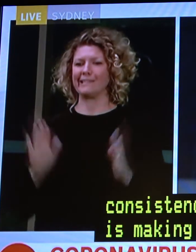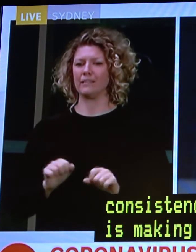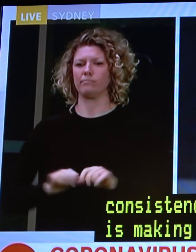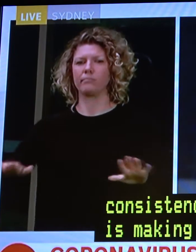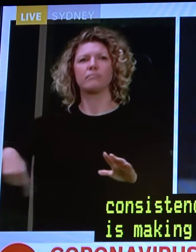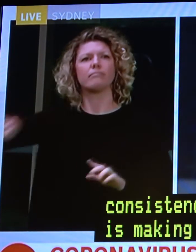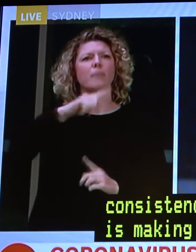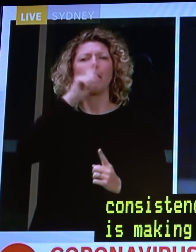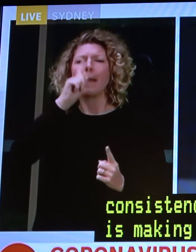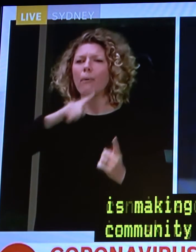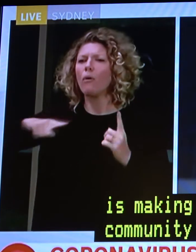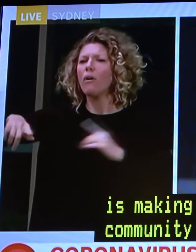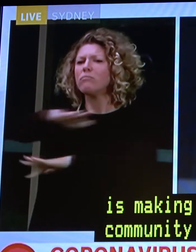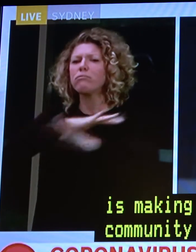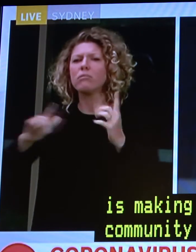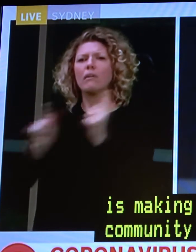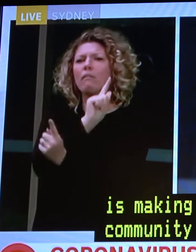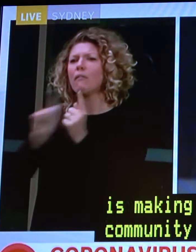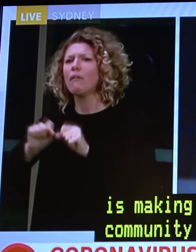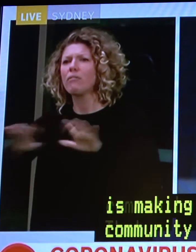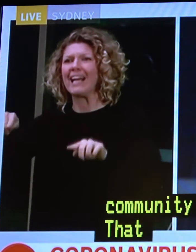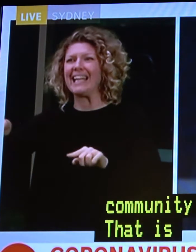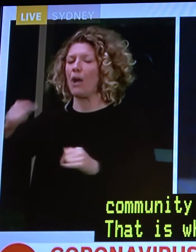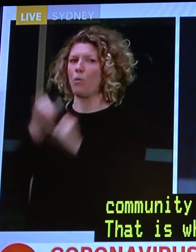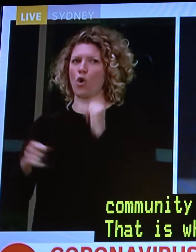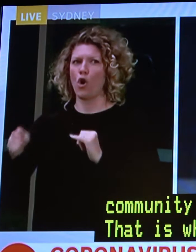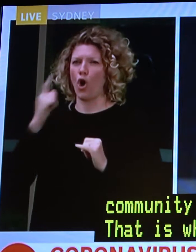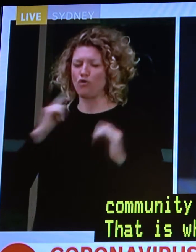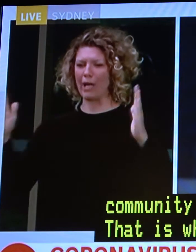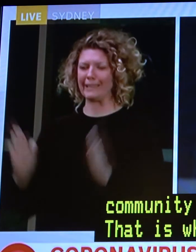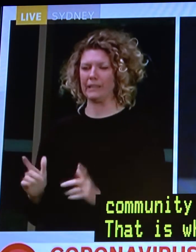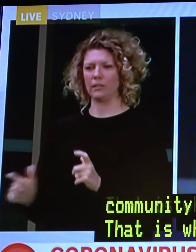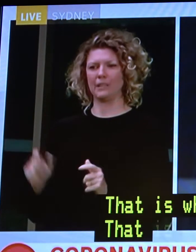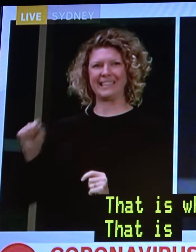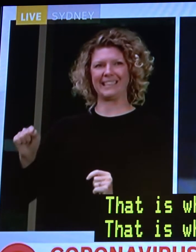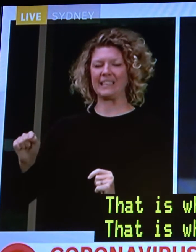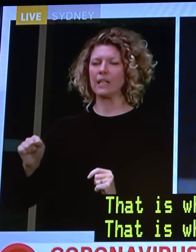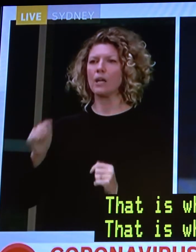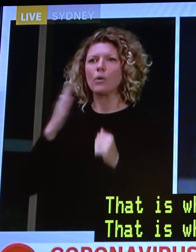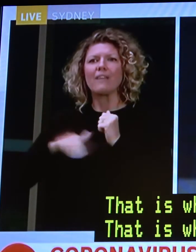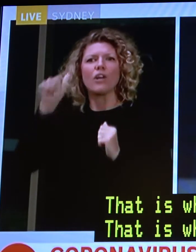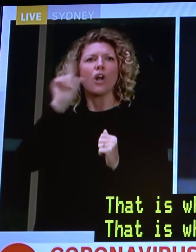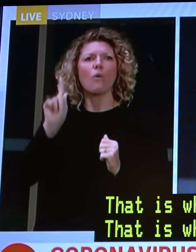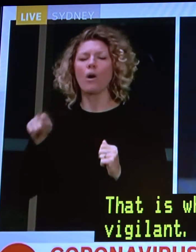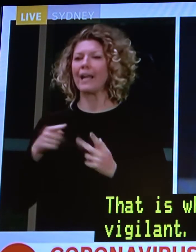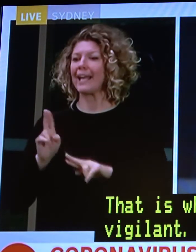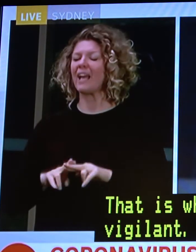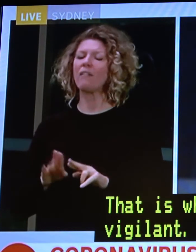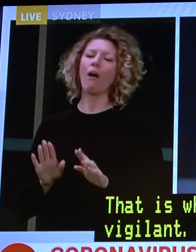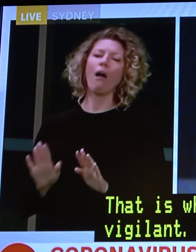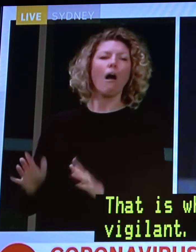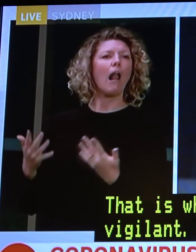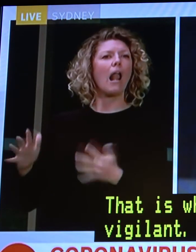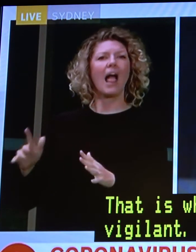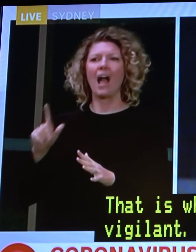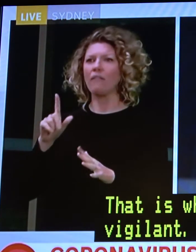is what can cause a flare-up. That is why we have to stay vigilant, because when you stop trying hard, it can spread very quickly,